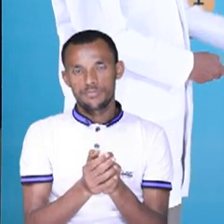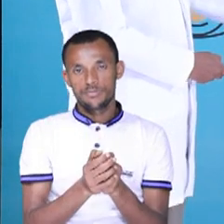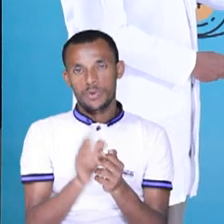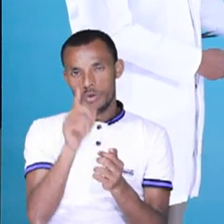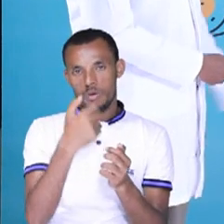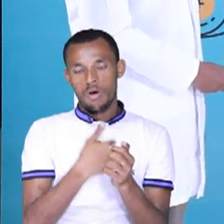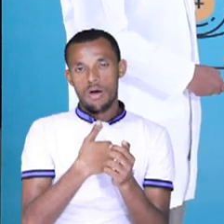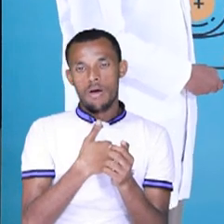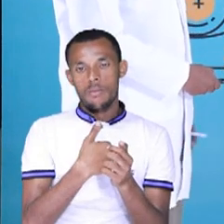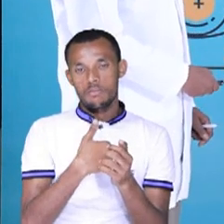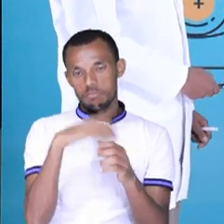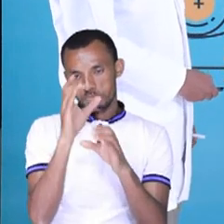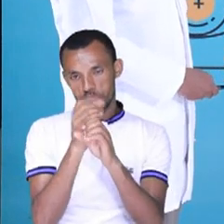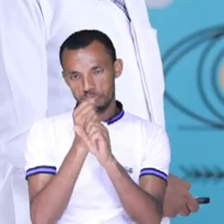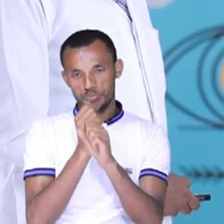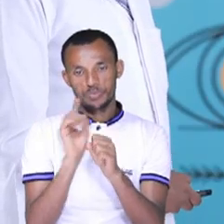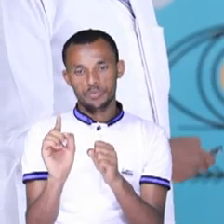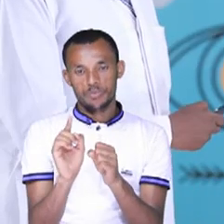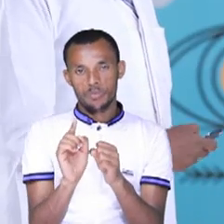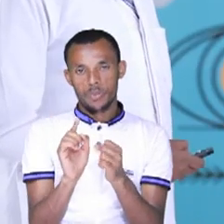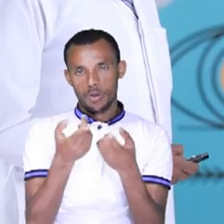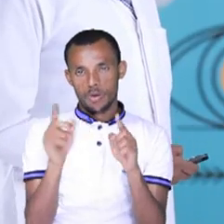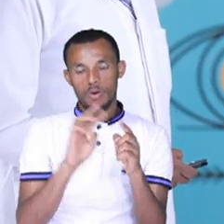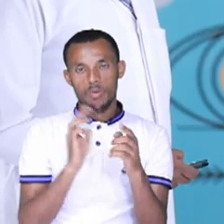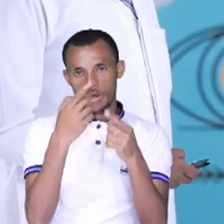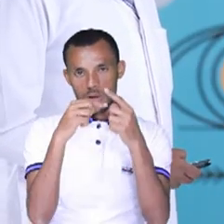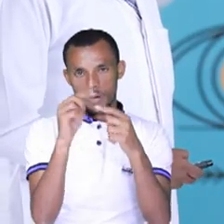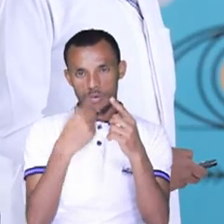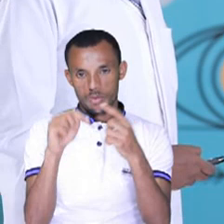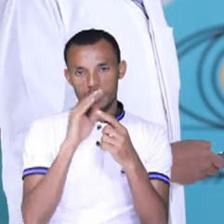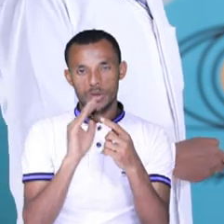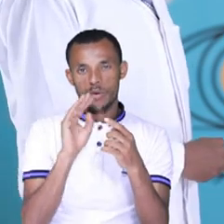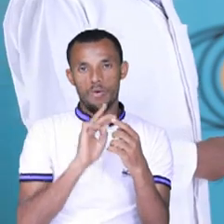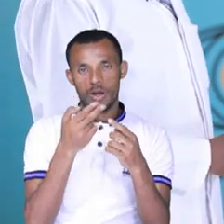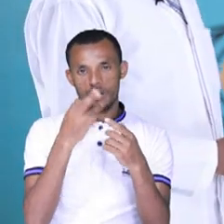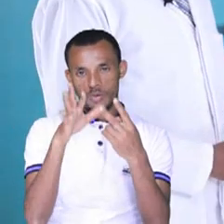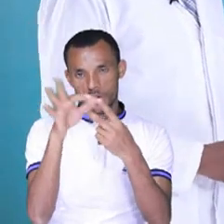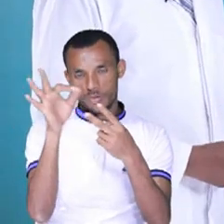You have already calculated. When you are coming to B, we are going to select 2 normal